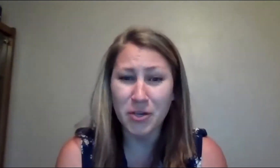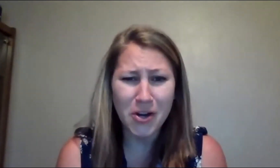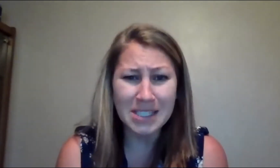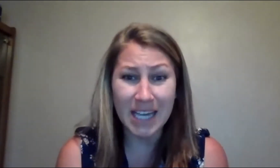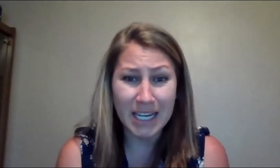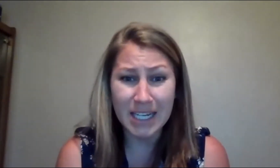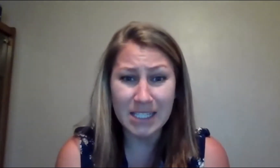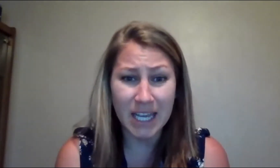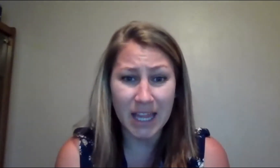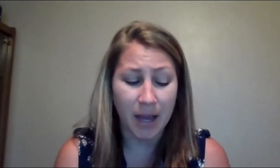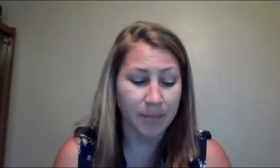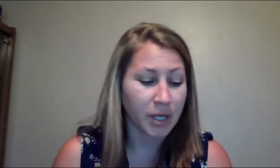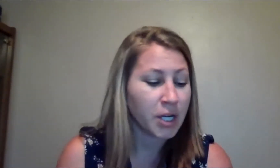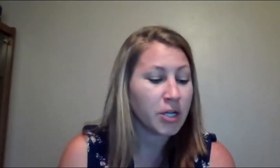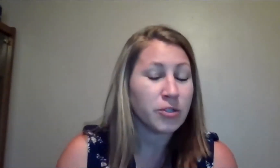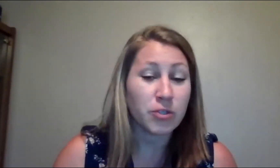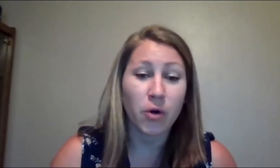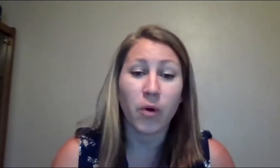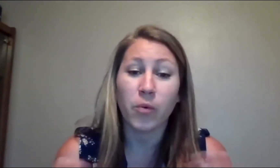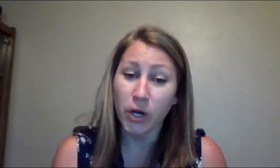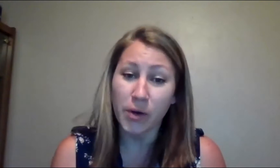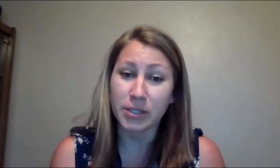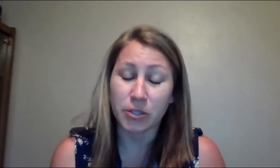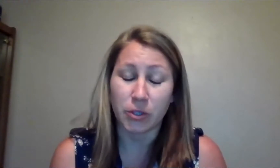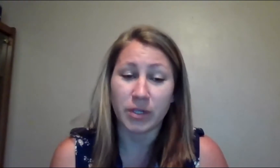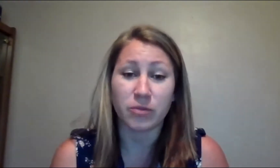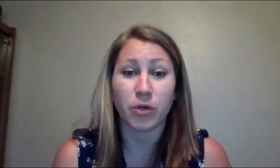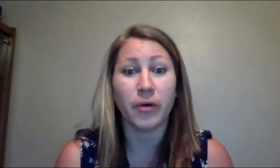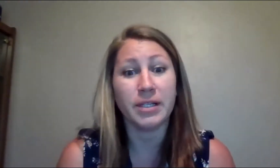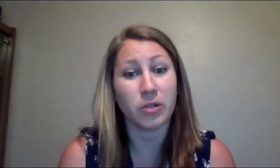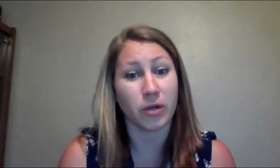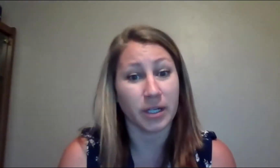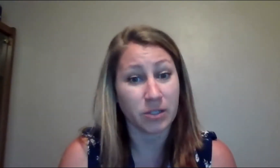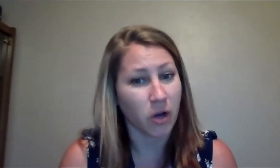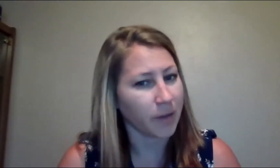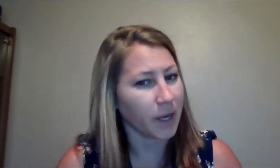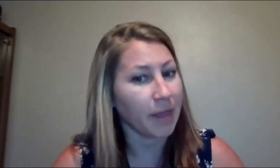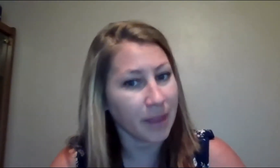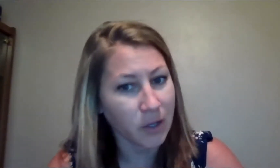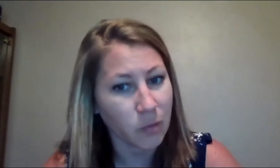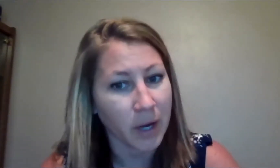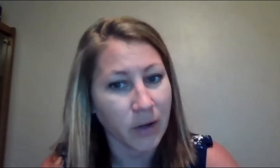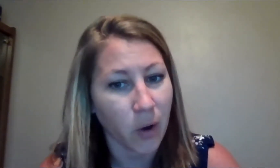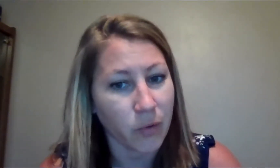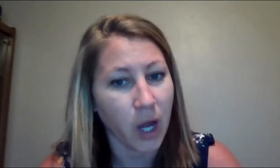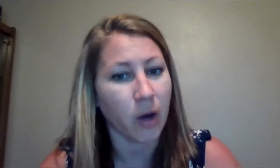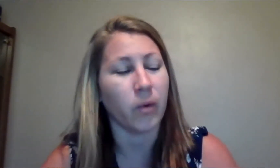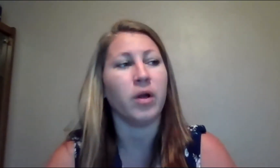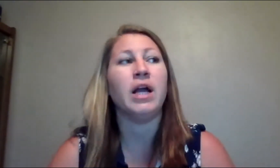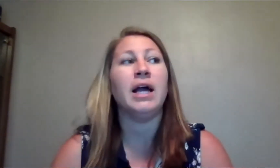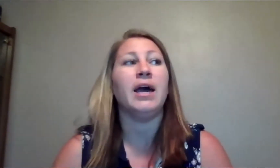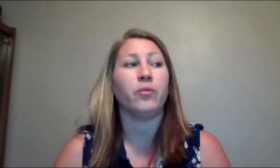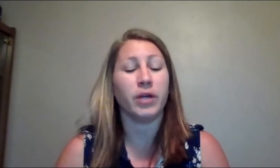them and you're excited to see them. So what we're going to do is we're going to look at a song that I think you might all